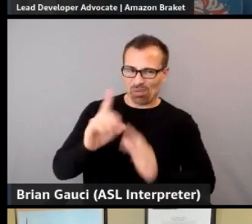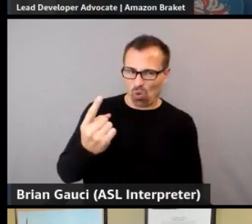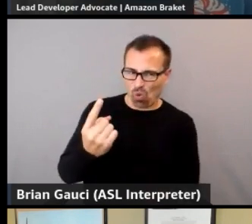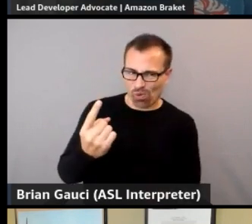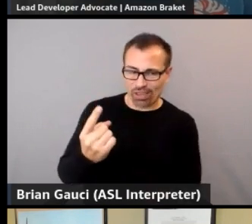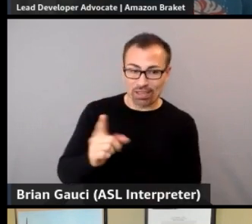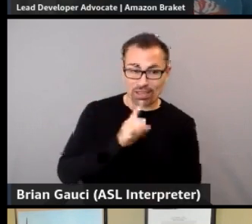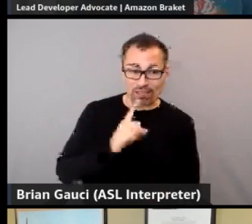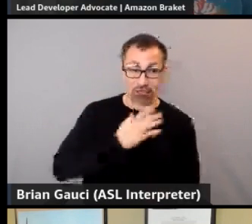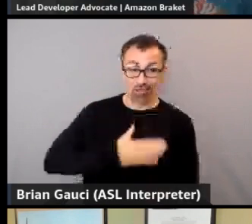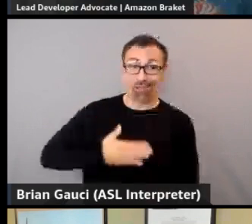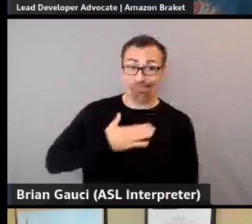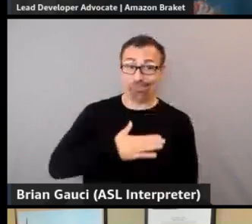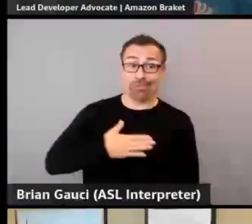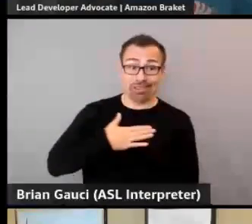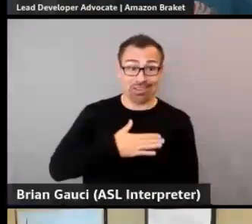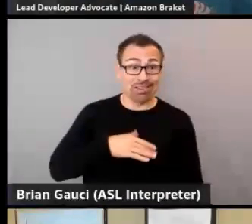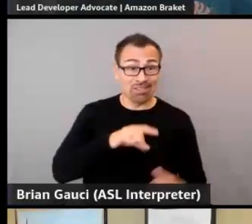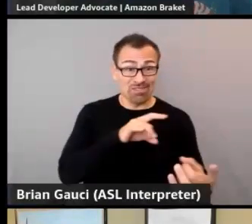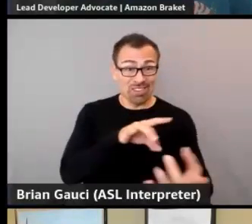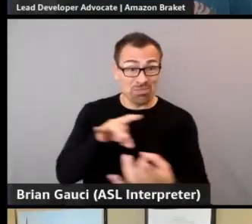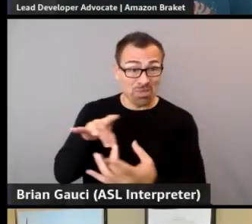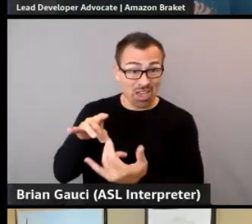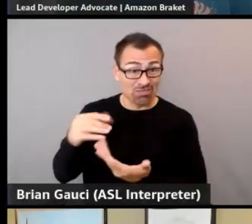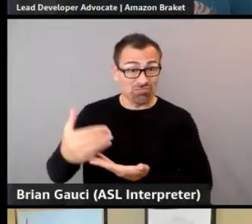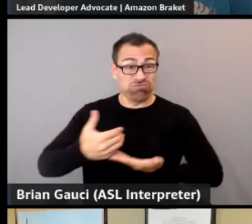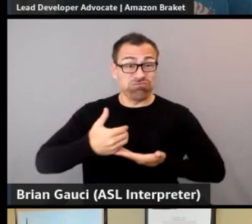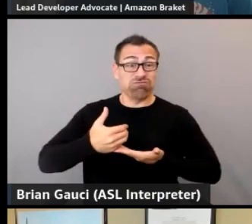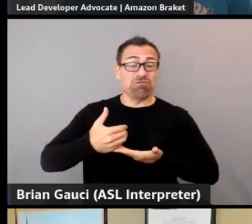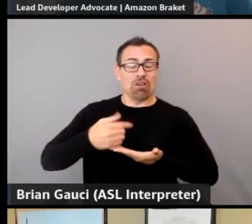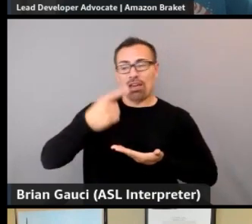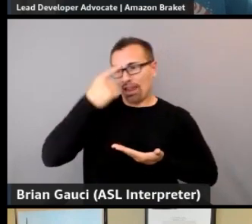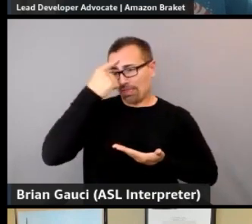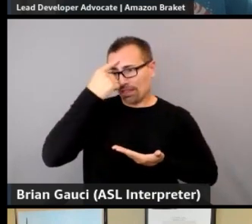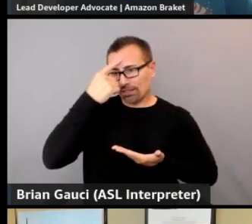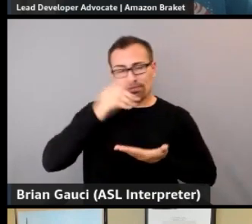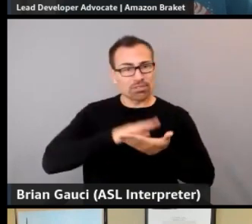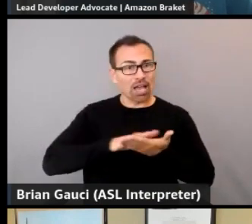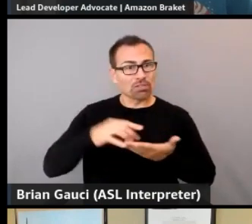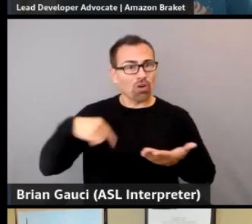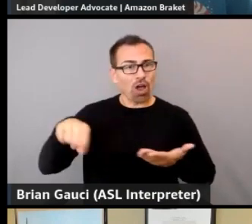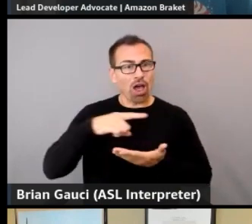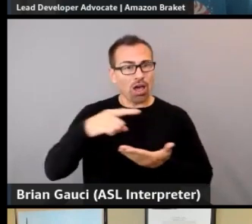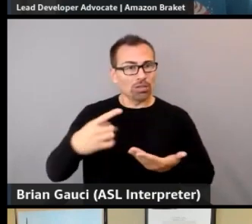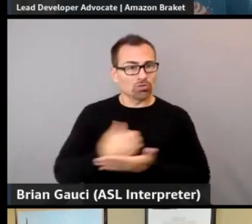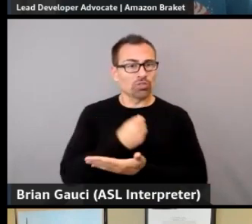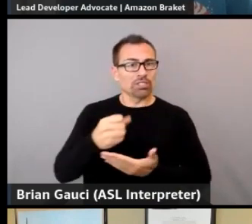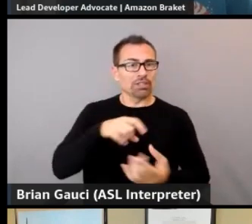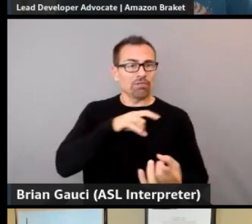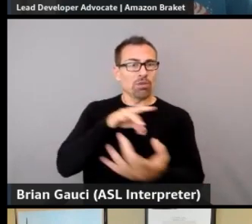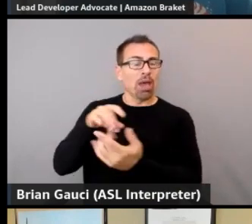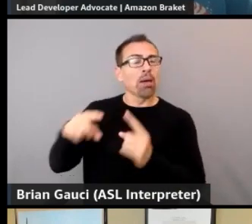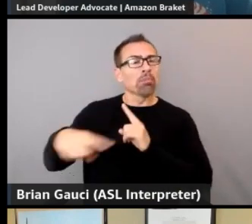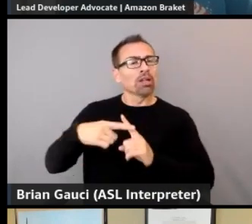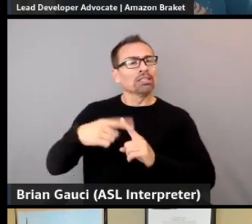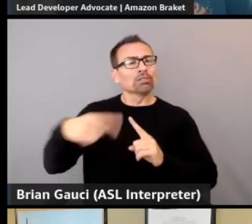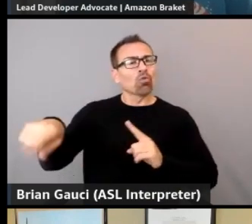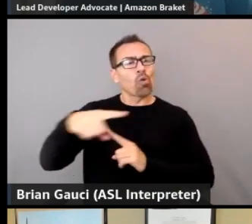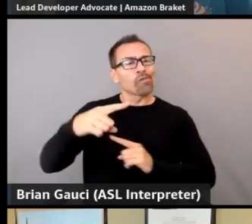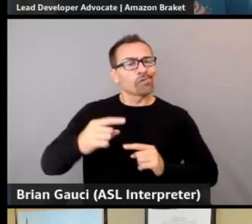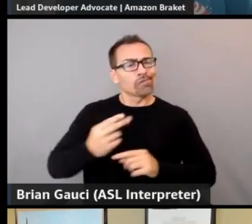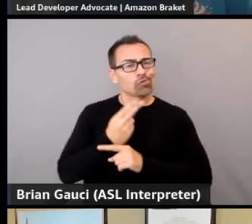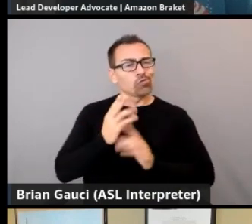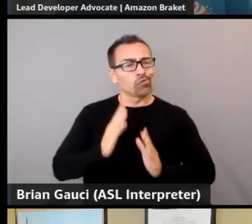do appreciate feedback. And I think it's nice for us receiving feedback, but it's also nice for users because we typically